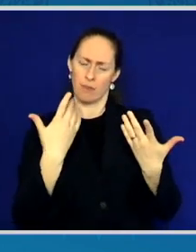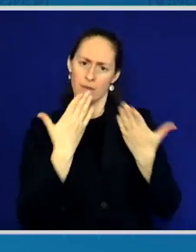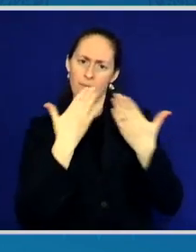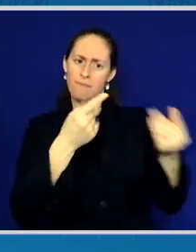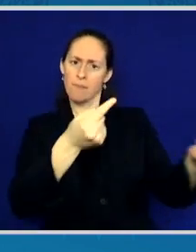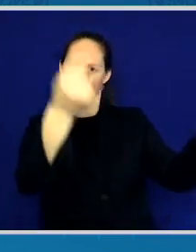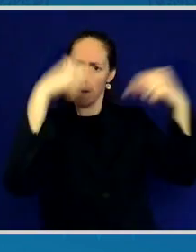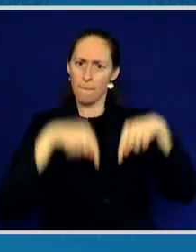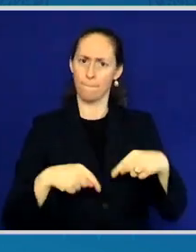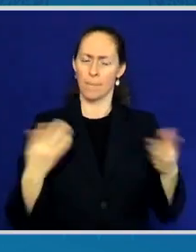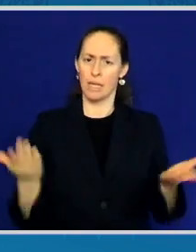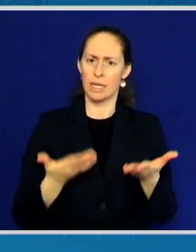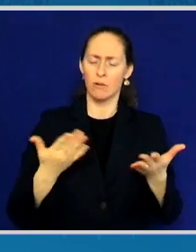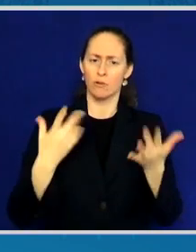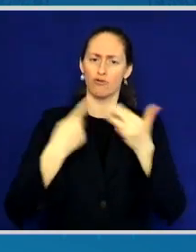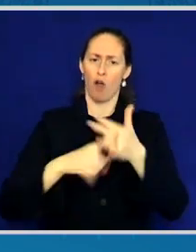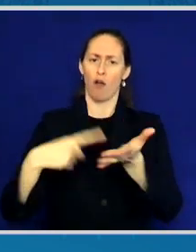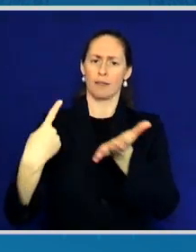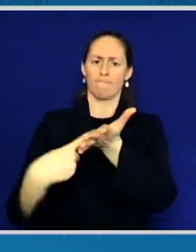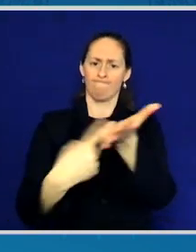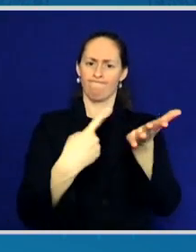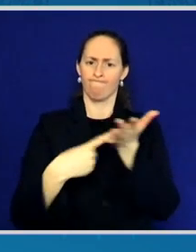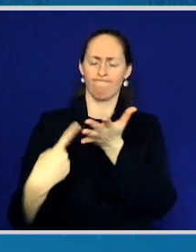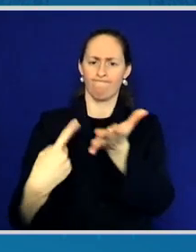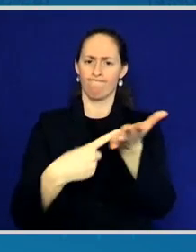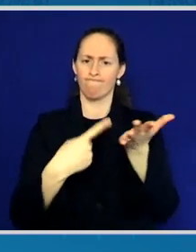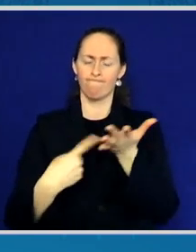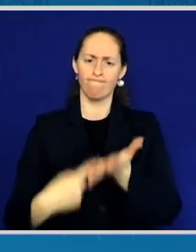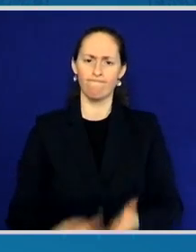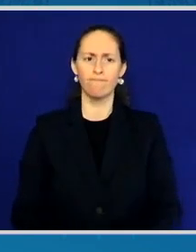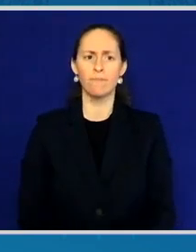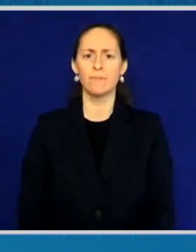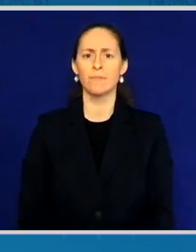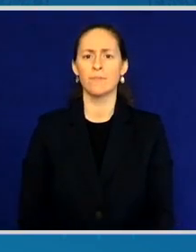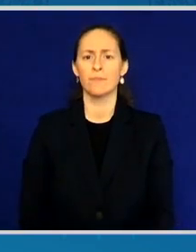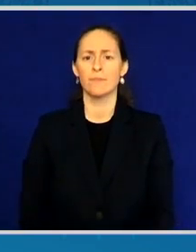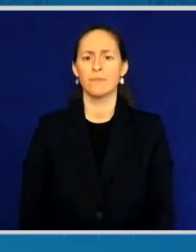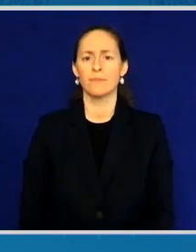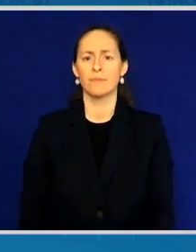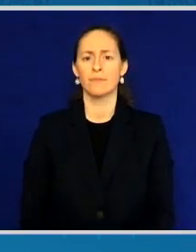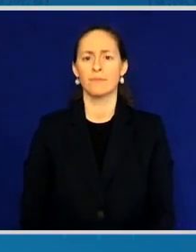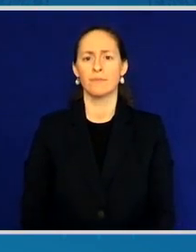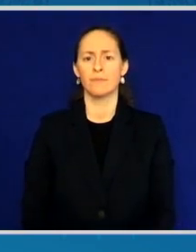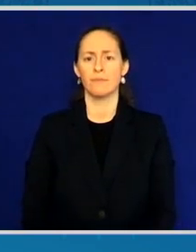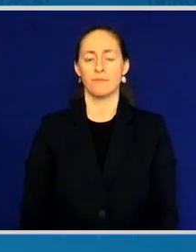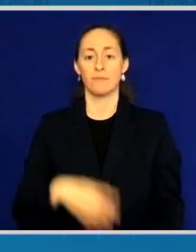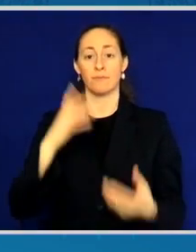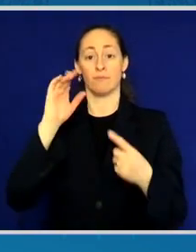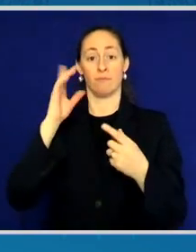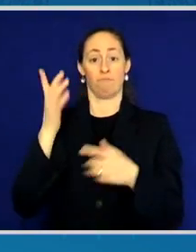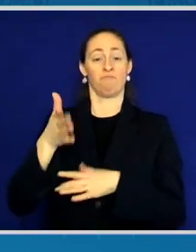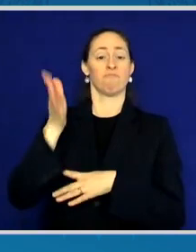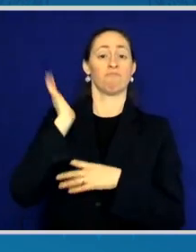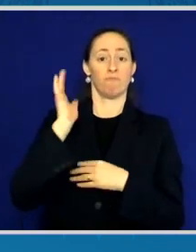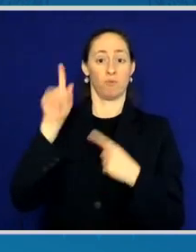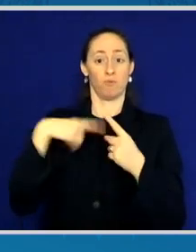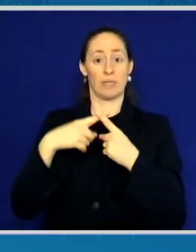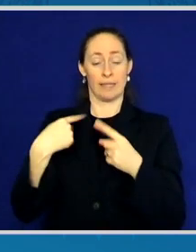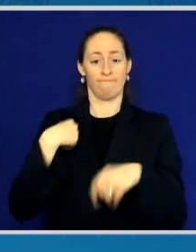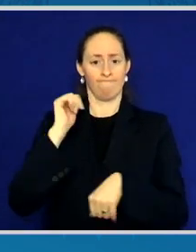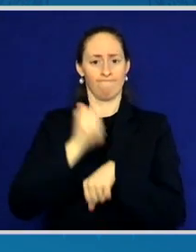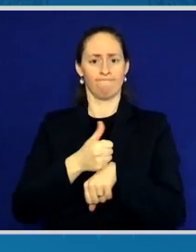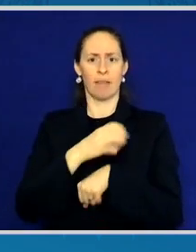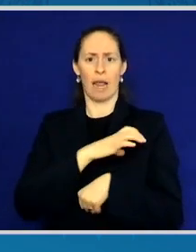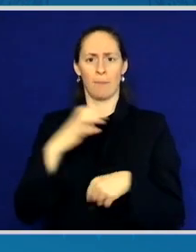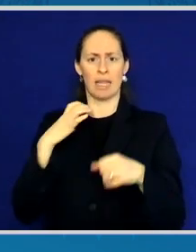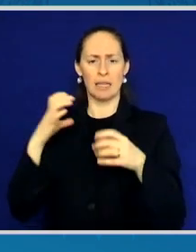first hearings I had as the new chair of the Banking, Housing, and Urban Affairs Committee. That committee has just generally been referred to as Senate Banking,